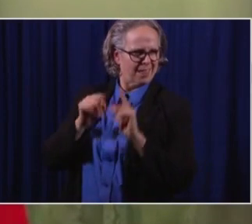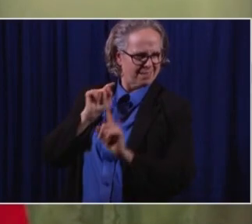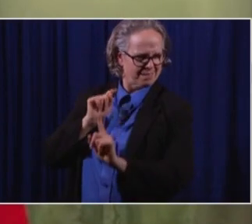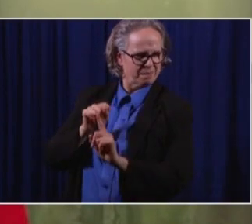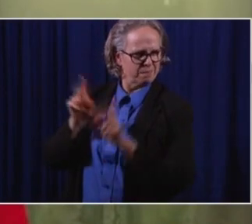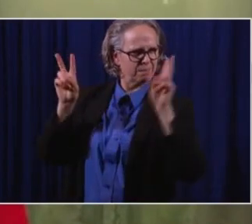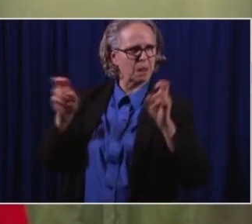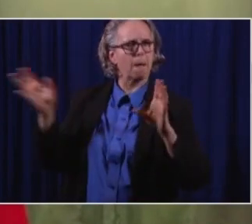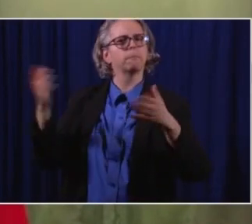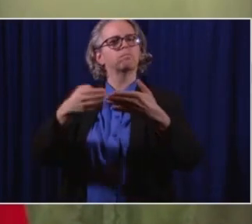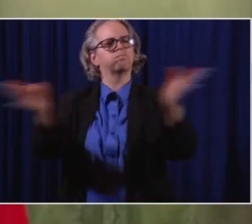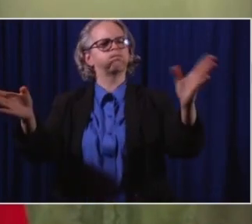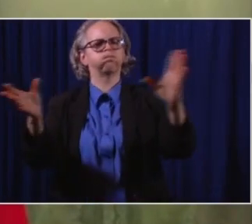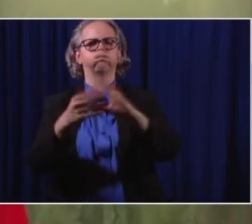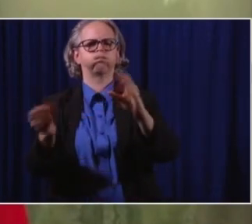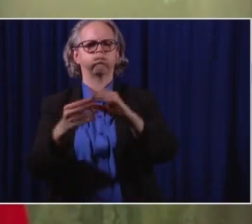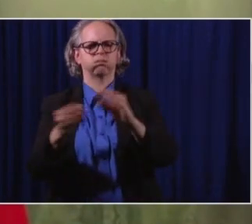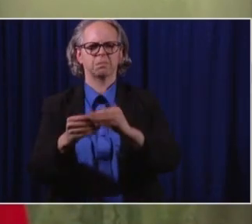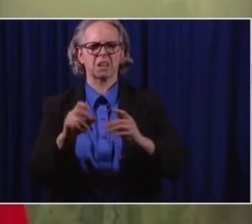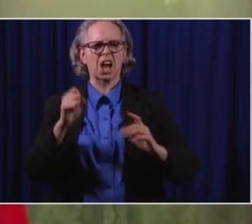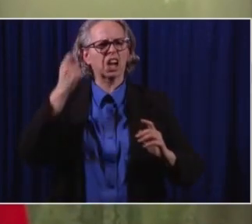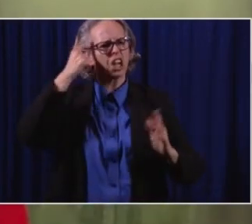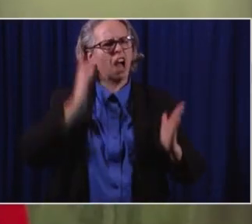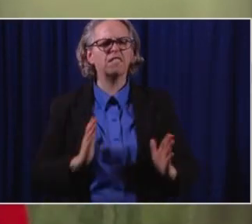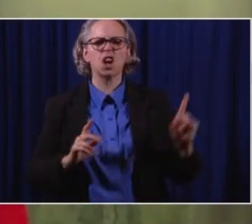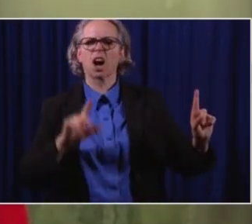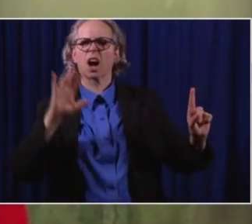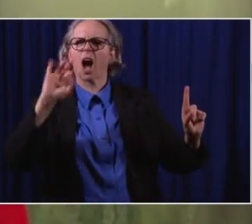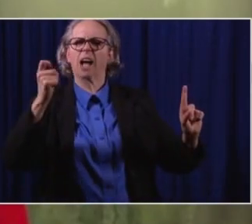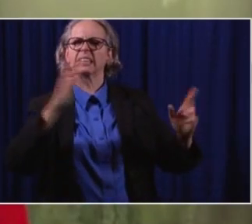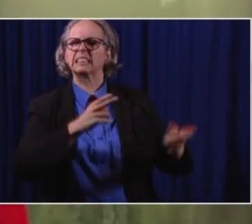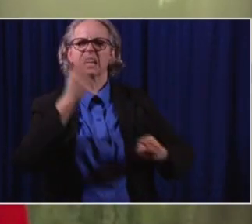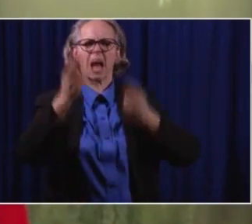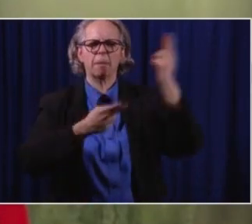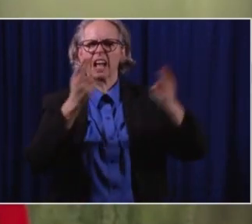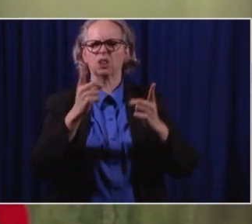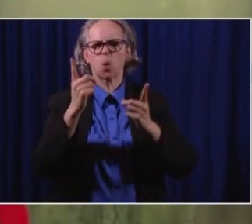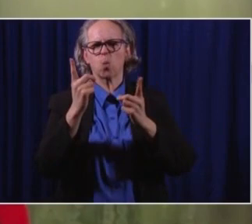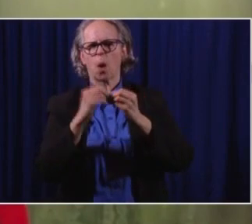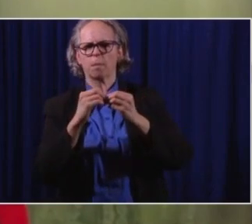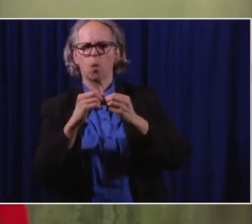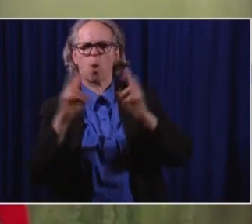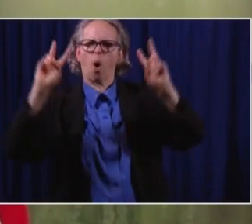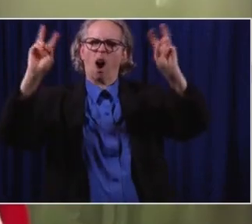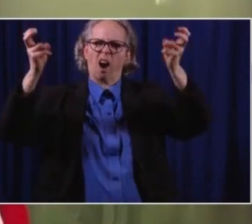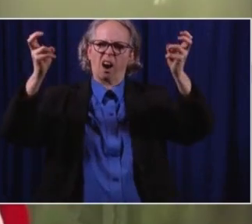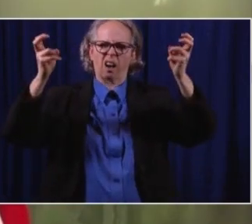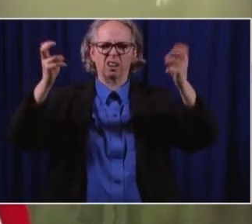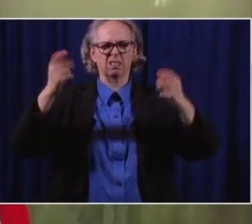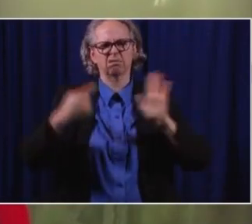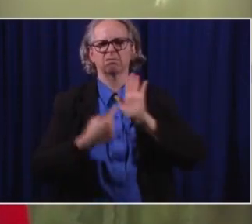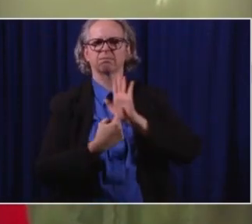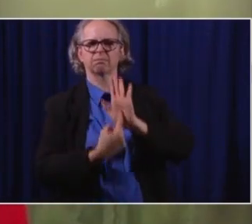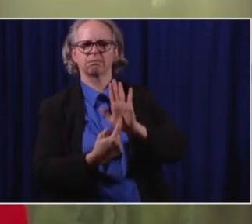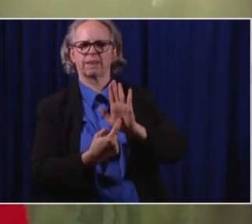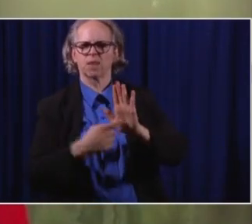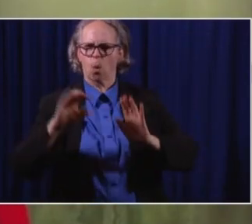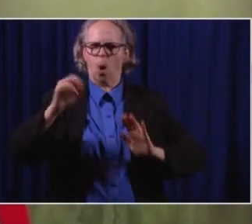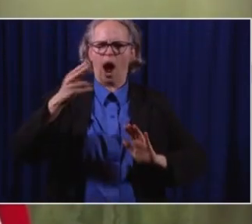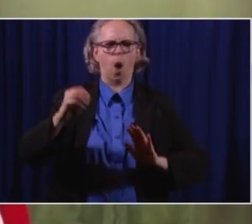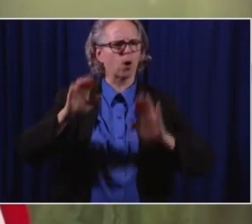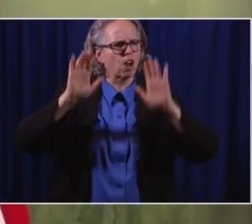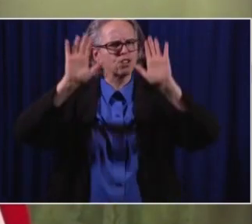quote, Governor Cox's nomination is an added consideration shown to our great state of Ohio, for which I'm glad,